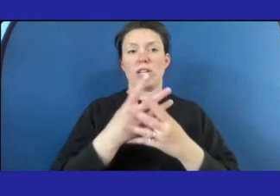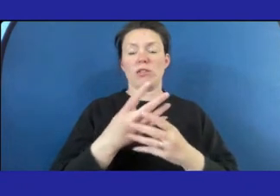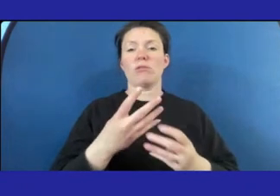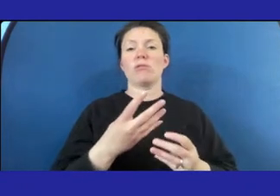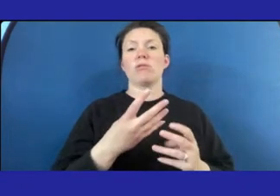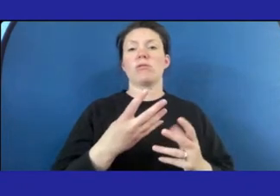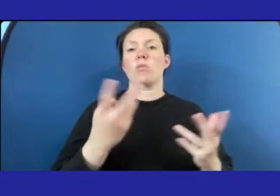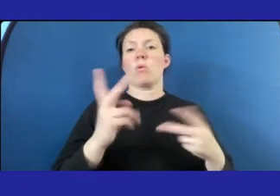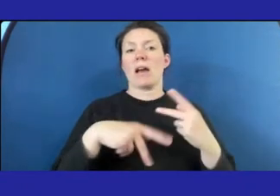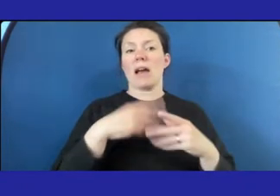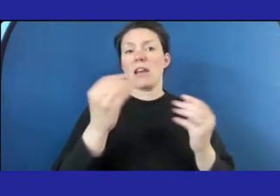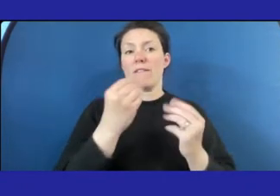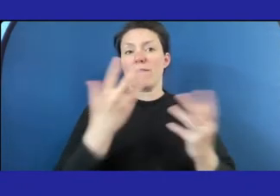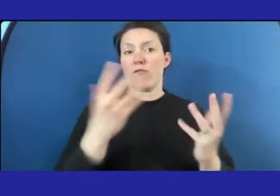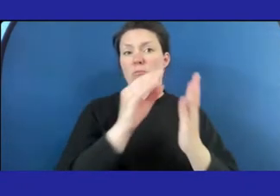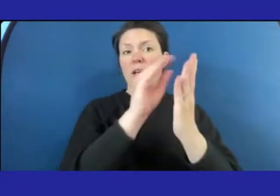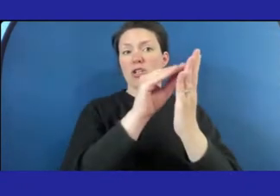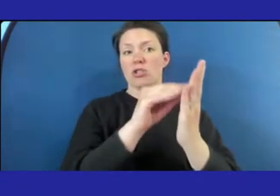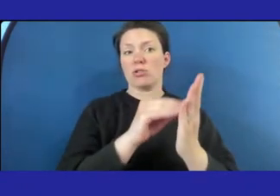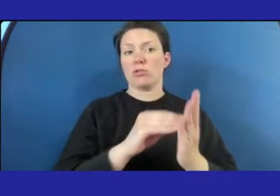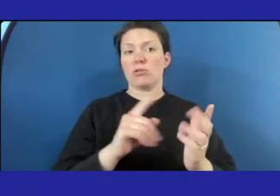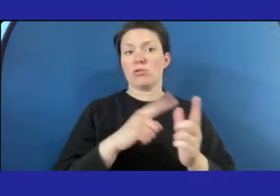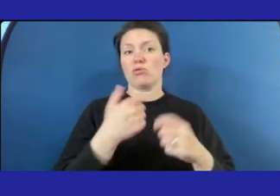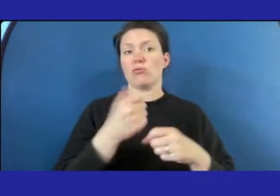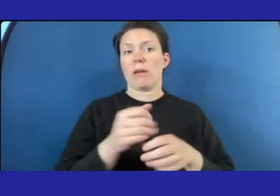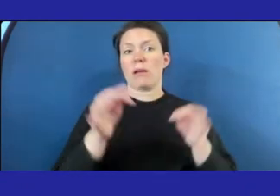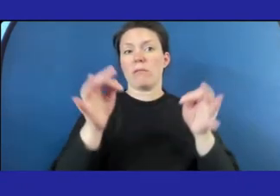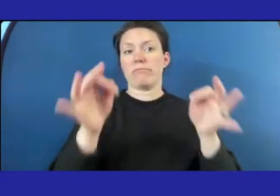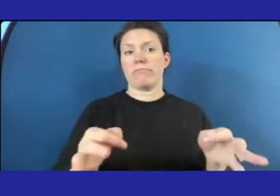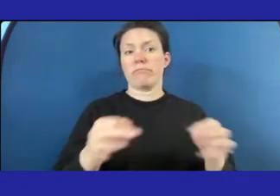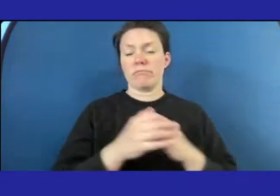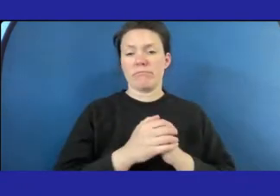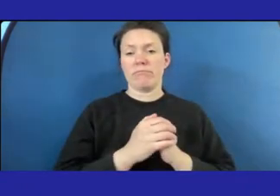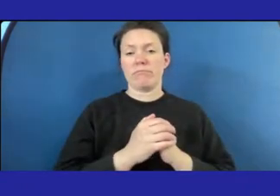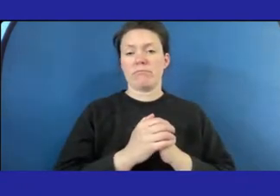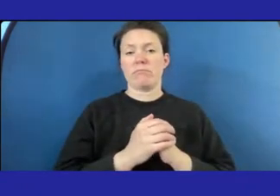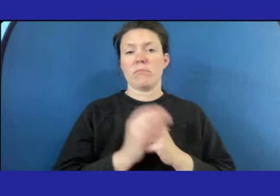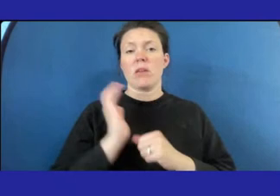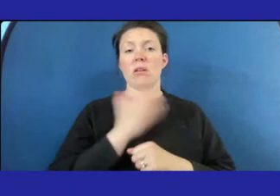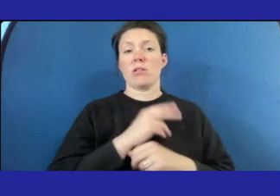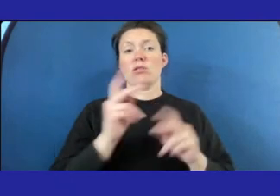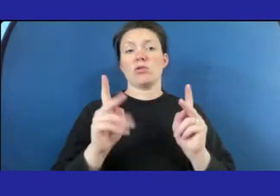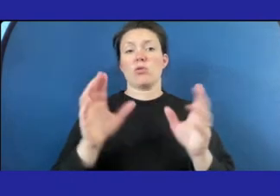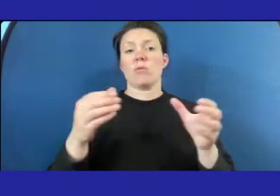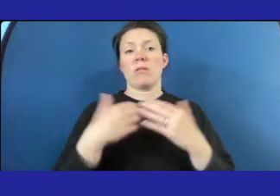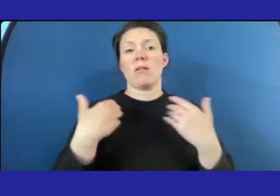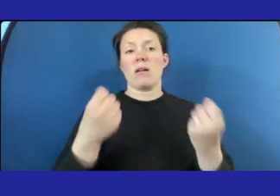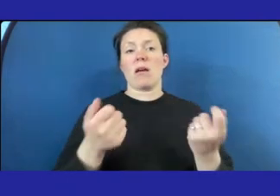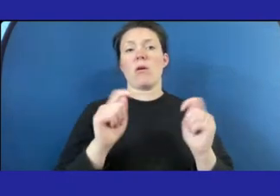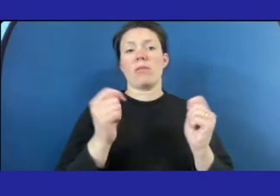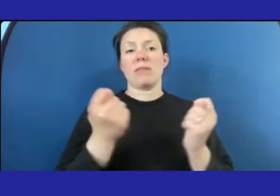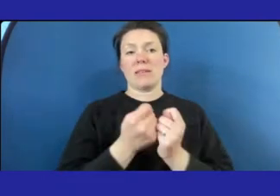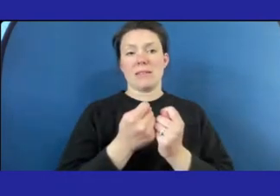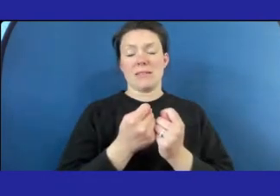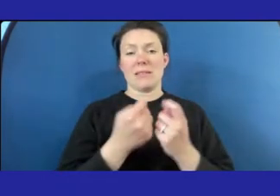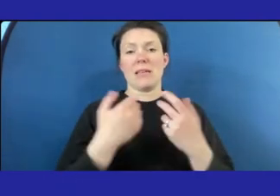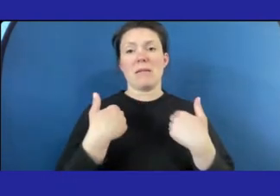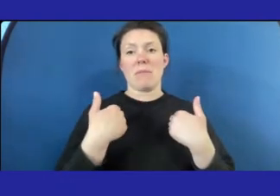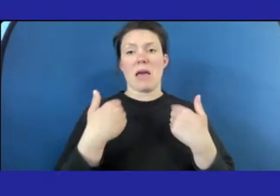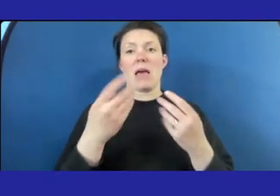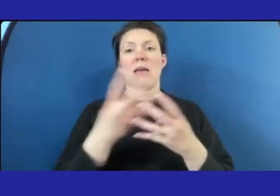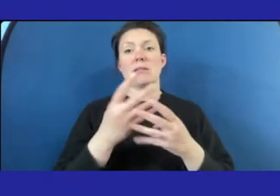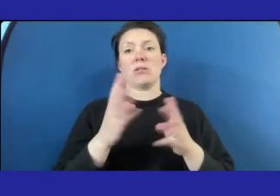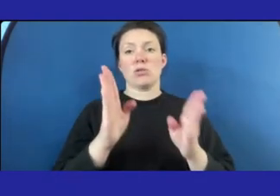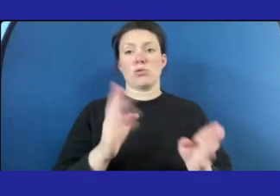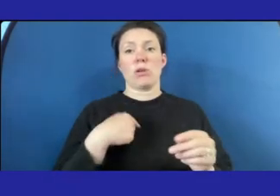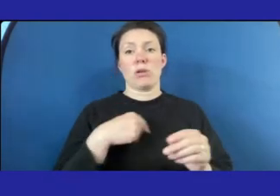in trying to decipher these social determinants of health. Okay. And so our population health team has a screener that we've been